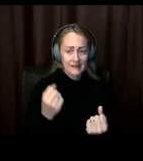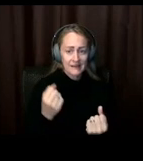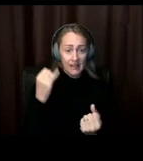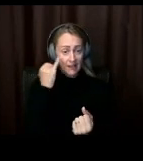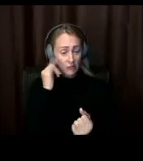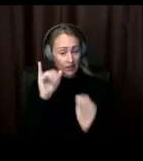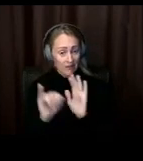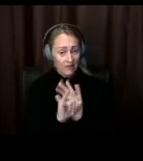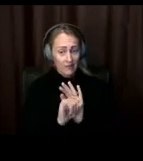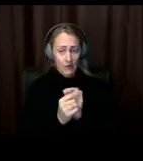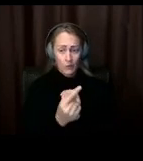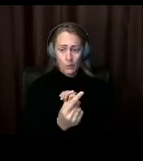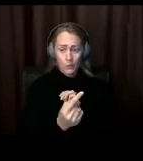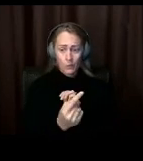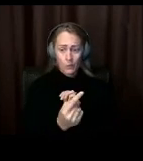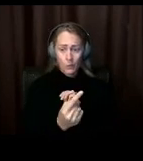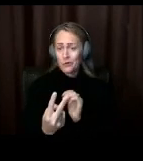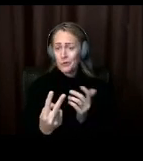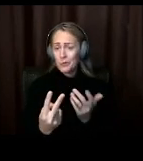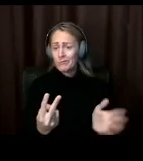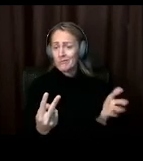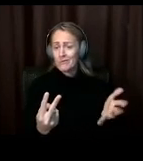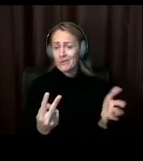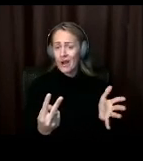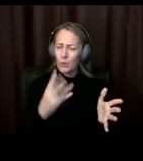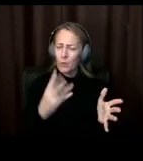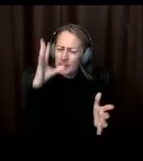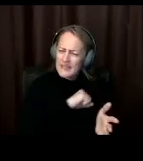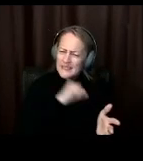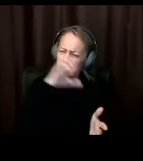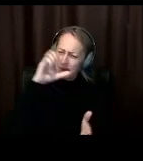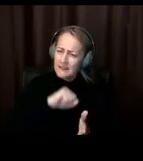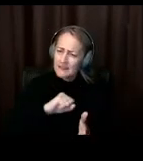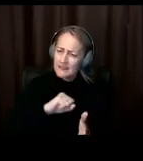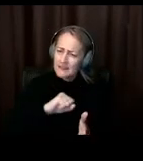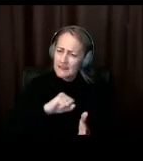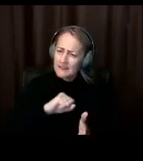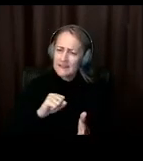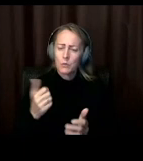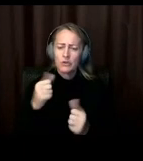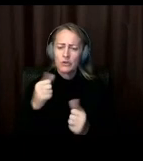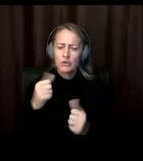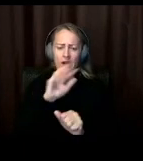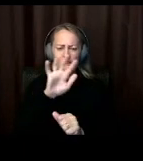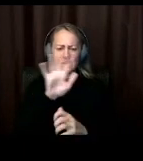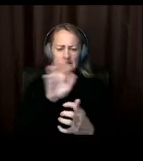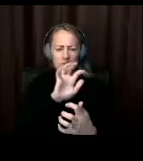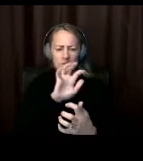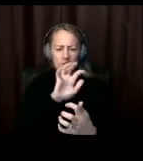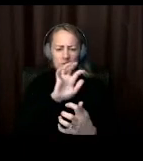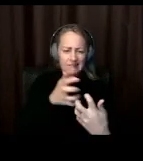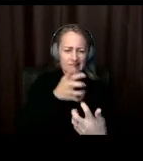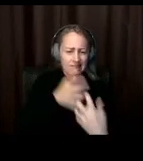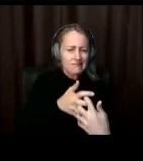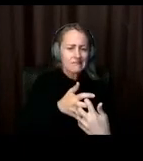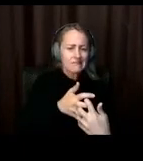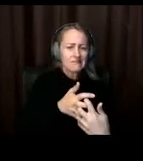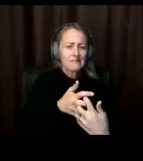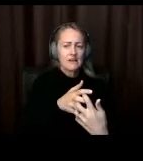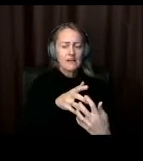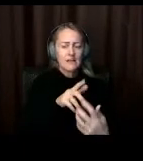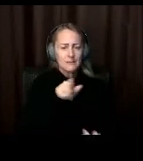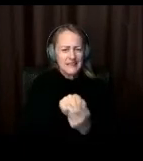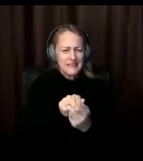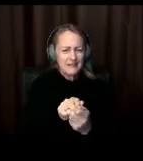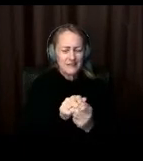we often miss out on their strengths and pigeonhole them into categories that don't allow them to thrive in our classrooms. This is especially